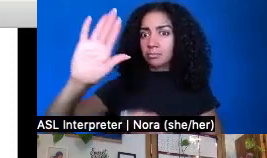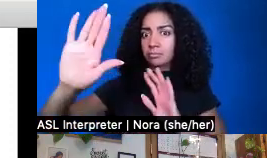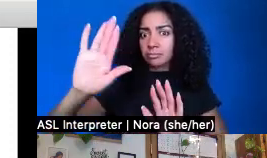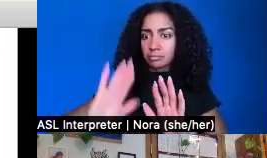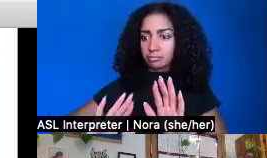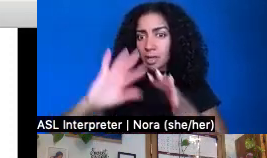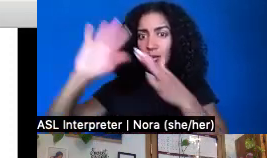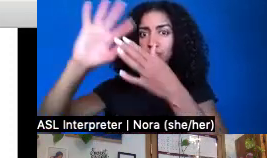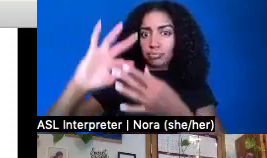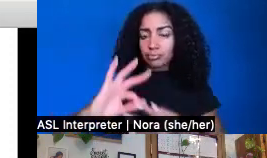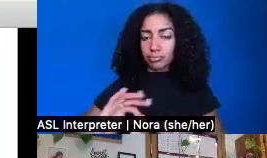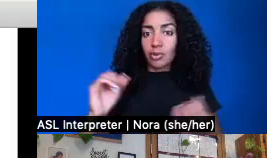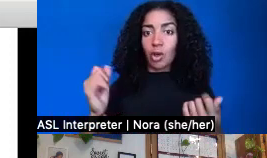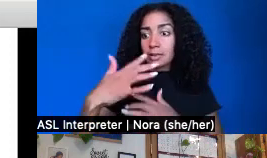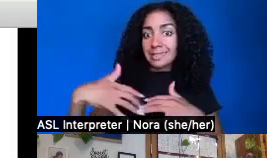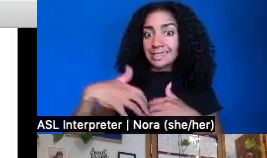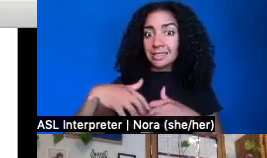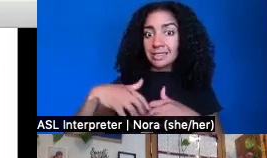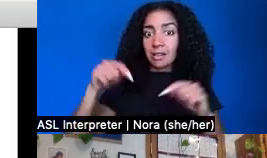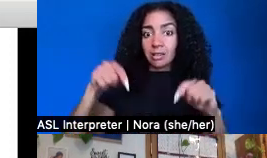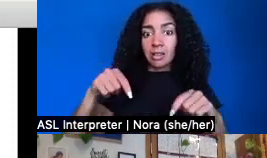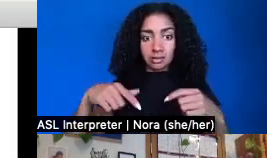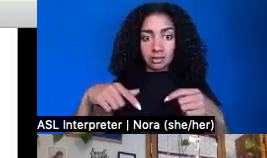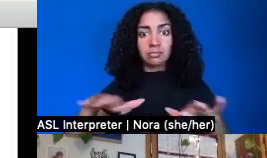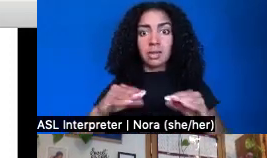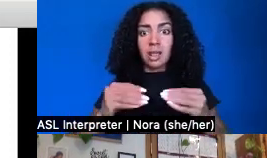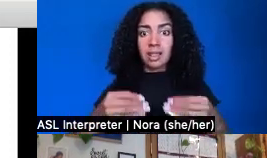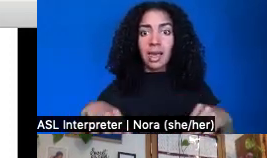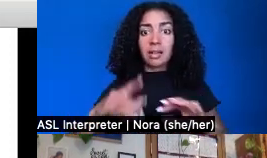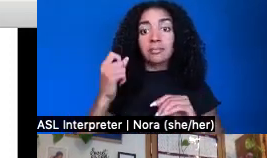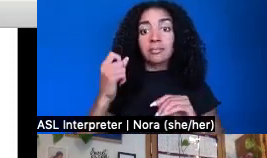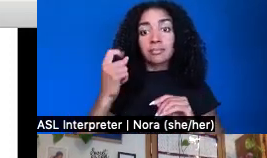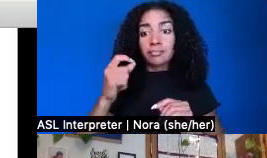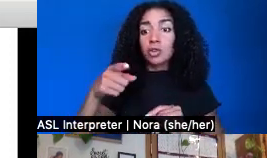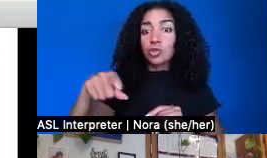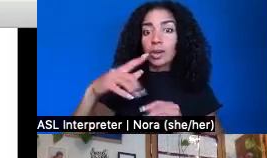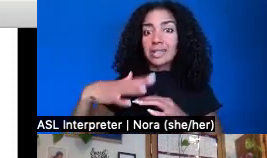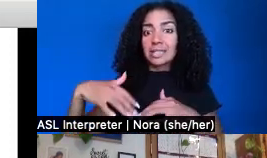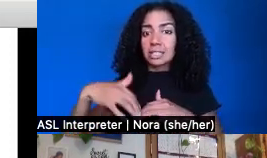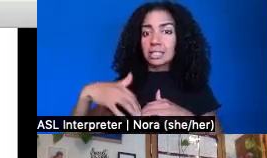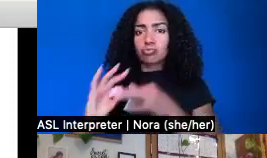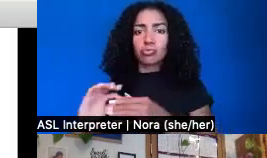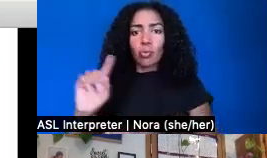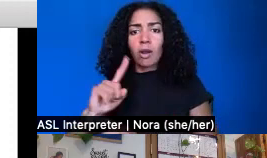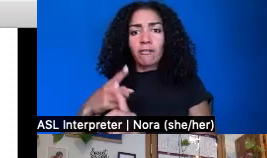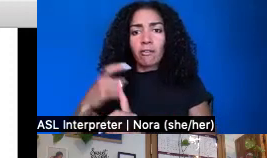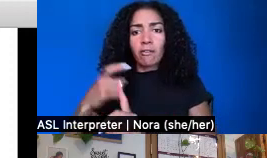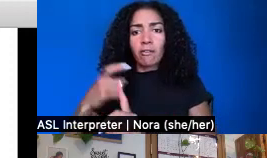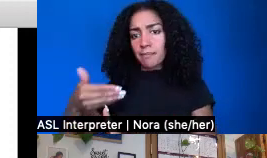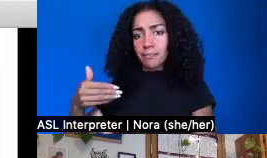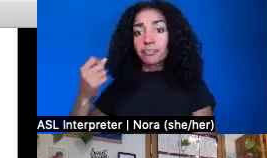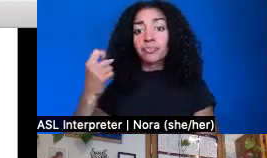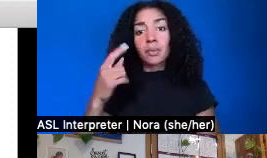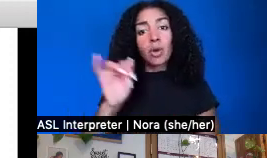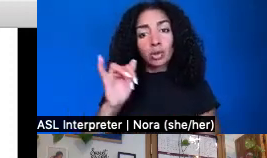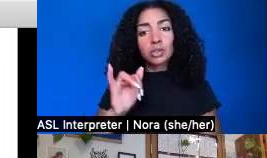land, but people are indigenous to wherever you're indigenous from. But there's also some realities about how people